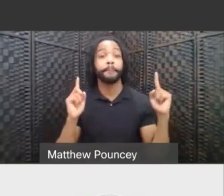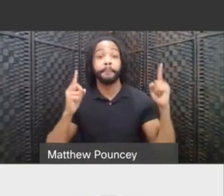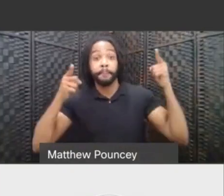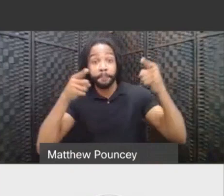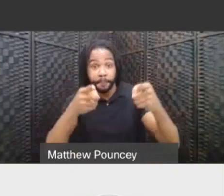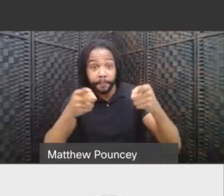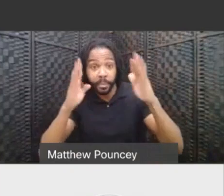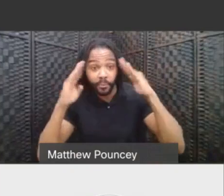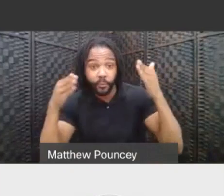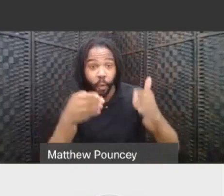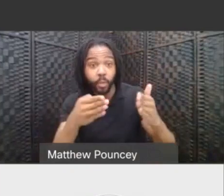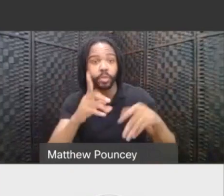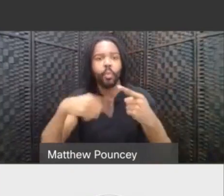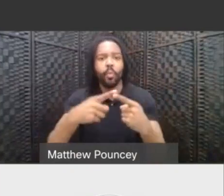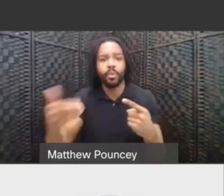you find that